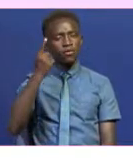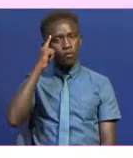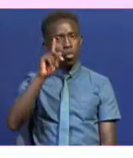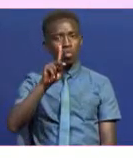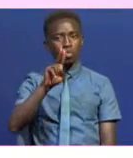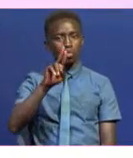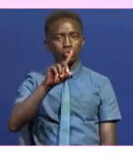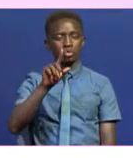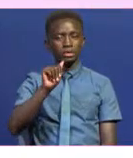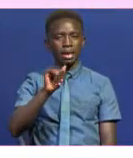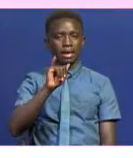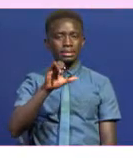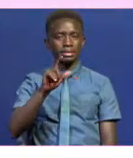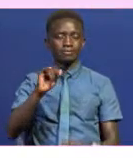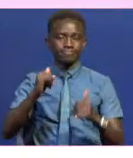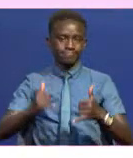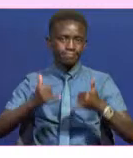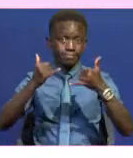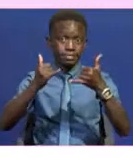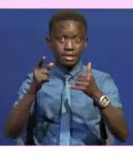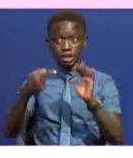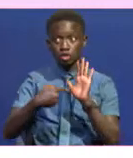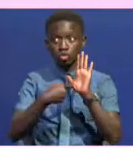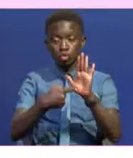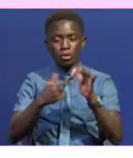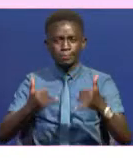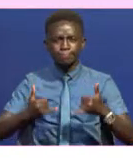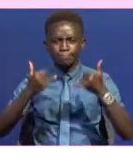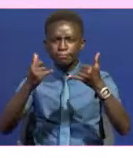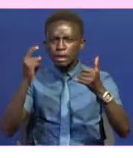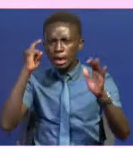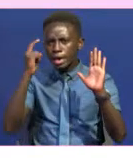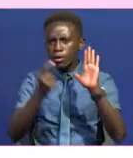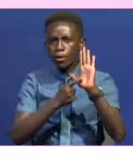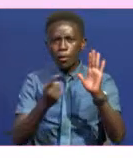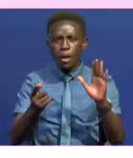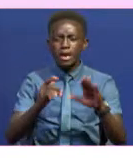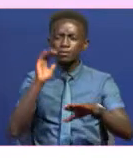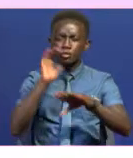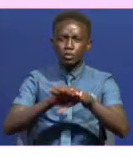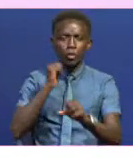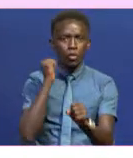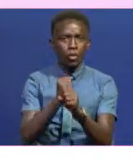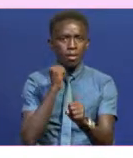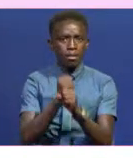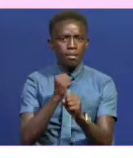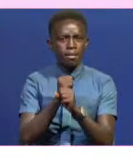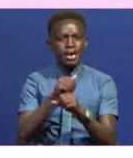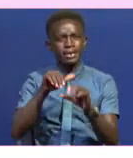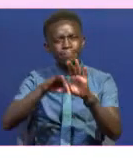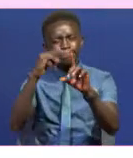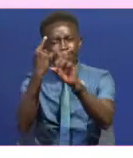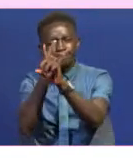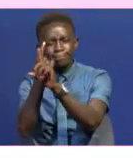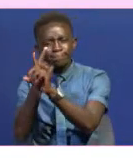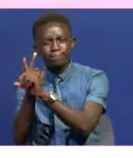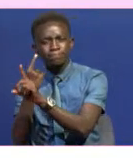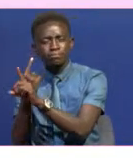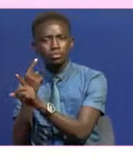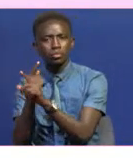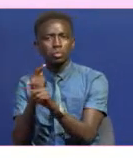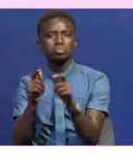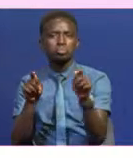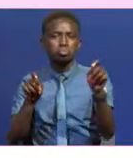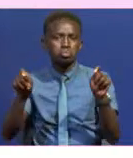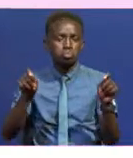This expansion broadens the scope of the awards to recognize excellence across various regulated services in